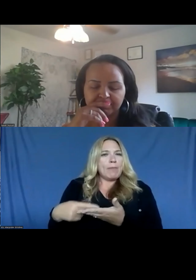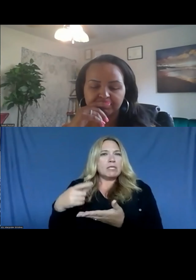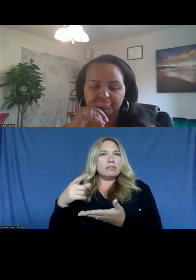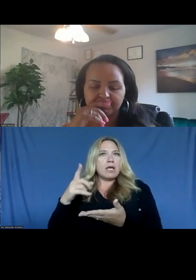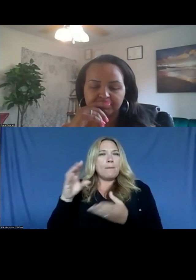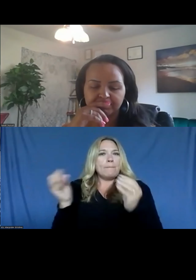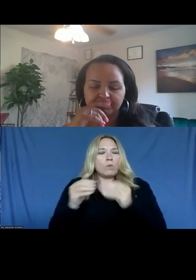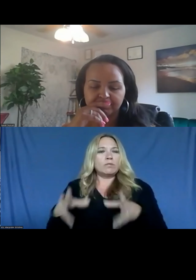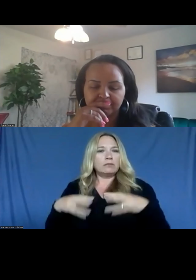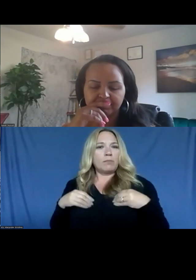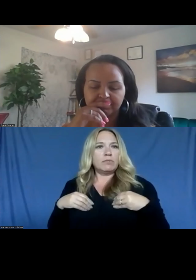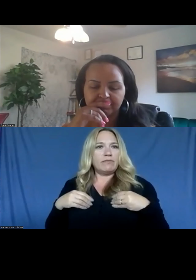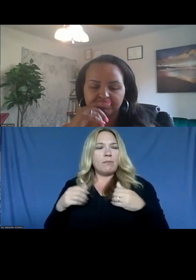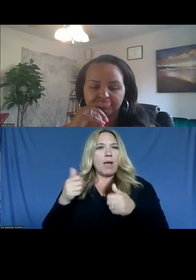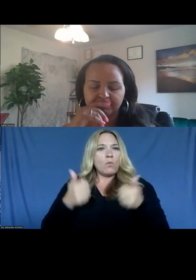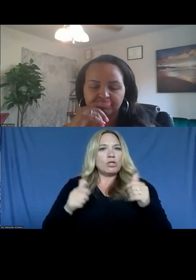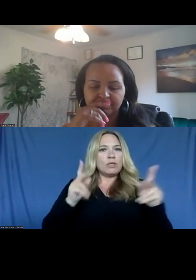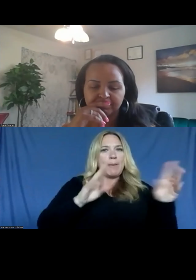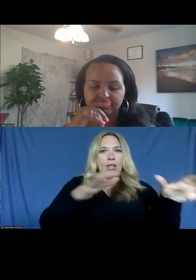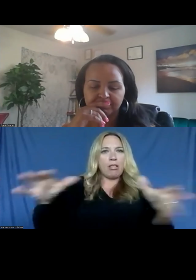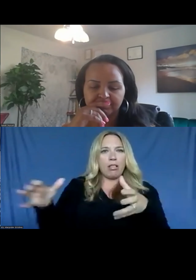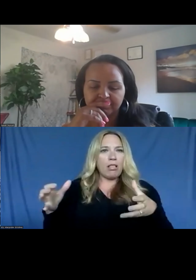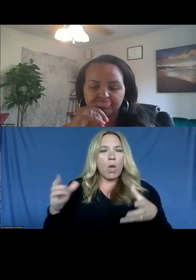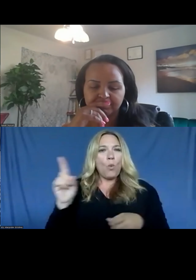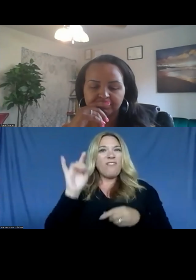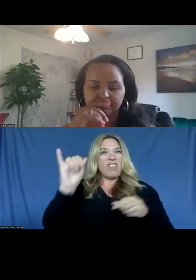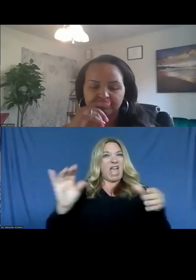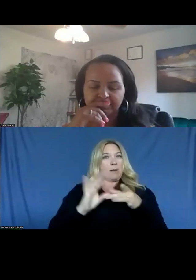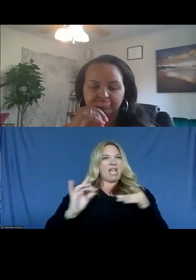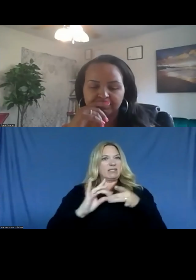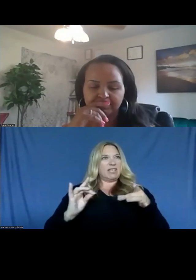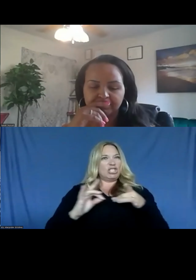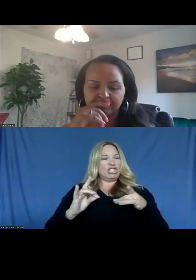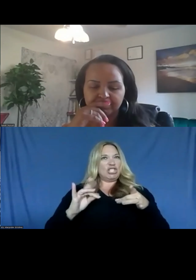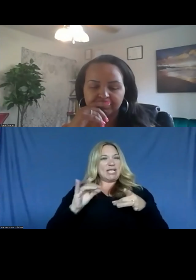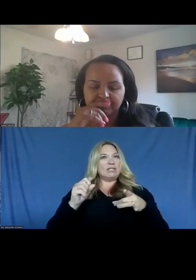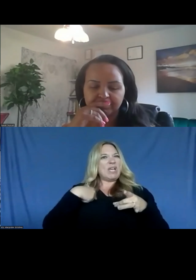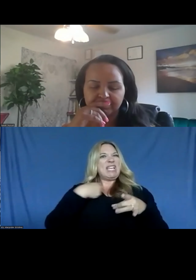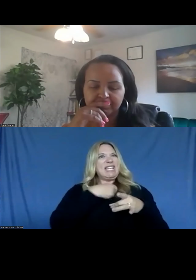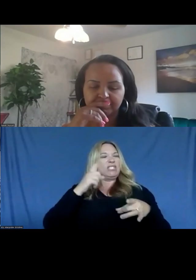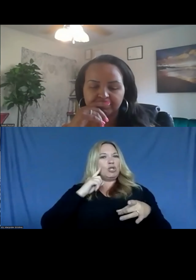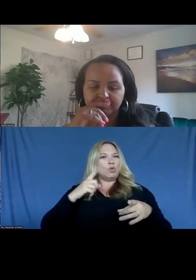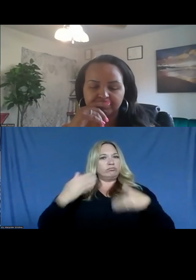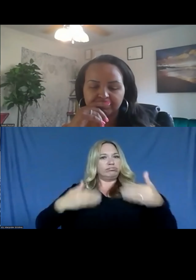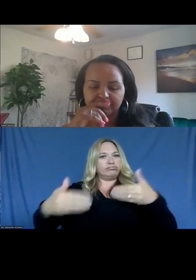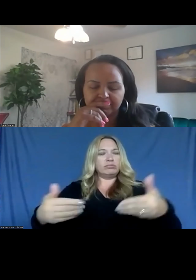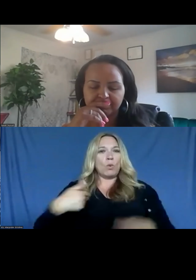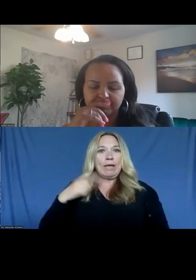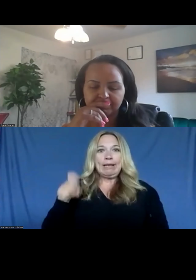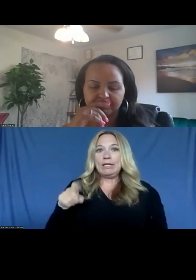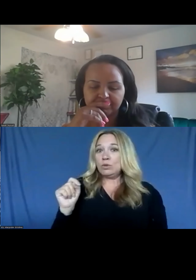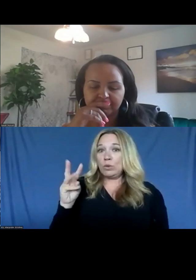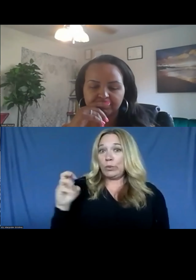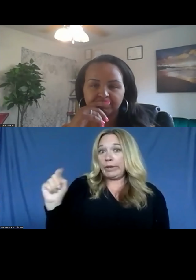people? Like that message, whatever that message is, we all need to run with that, right? We all need to be tweeting it, because they all like to check